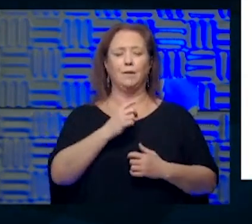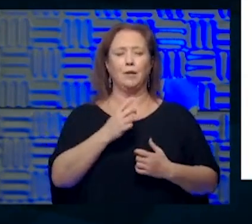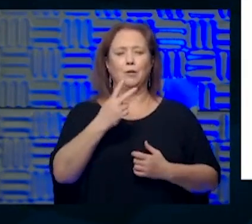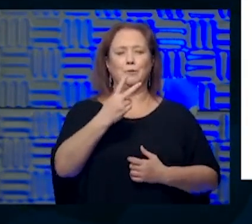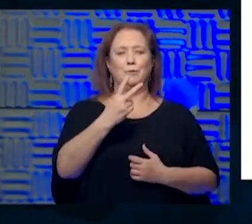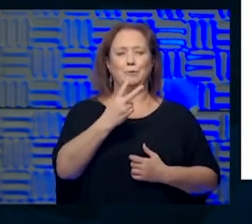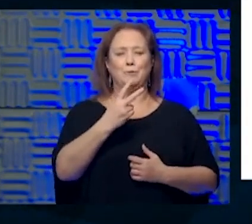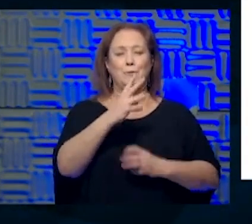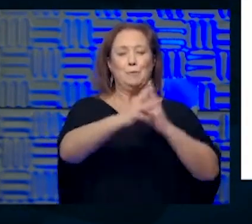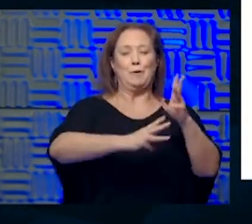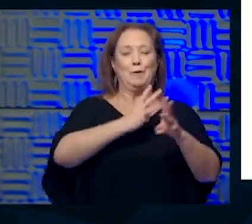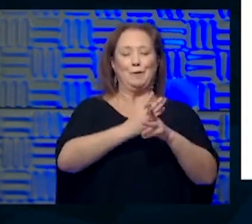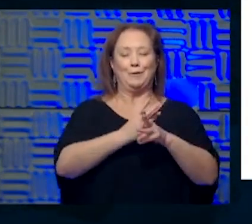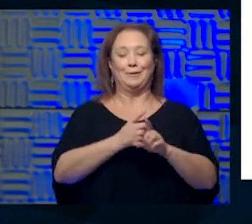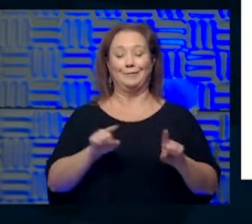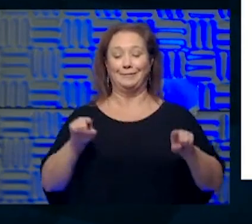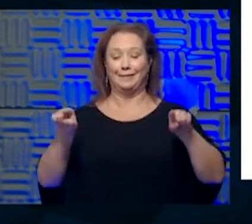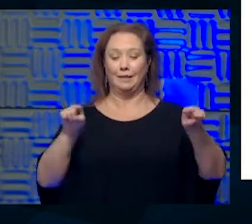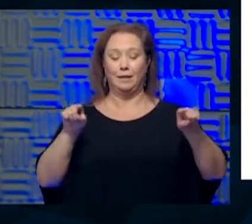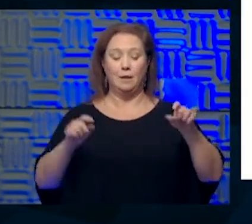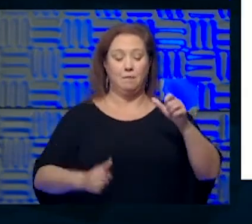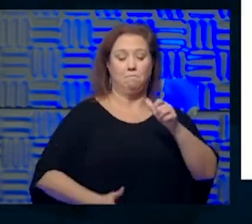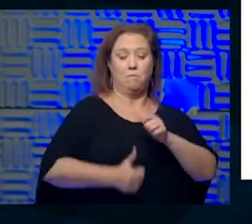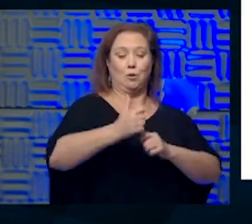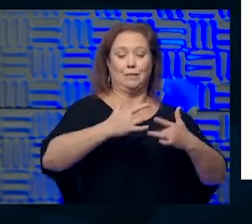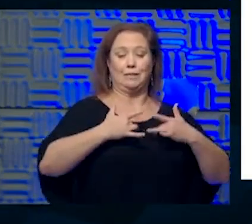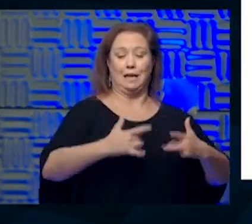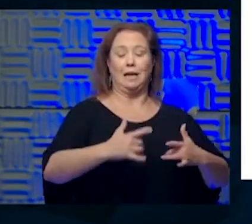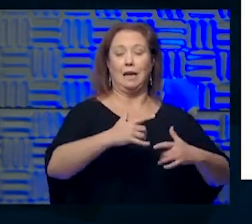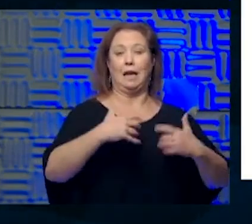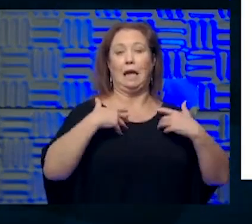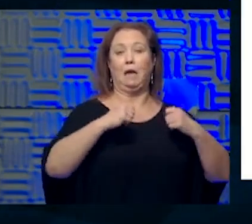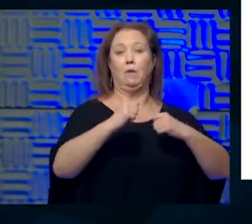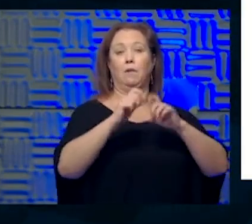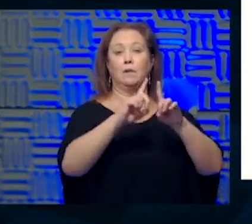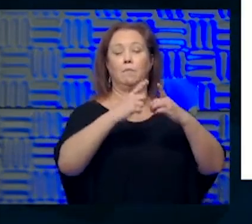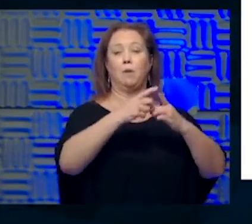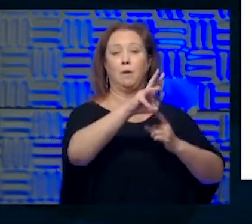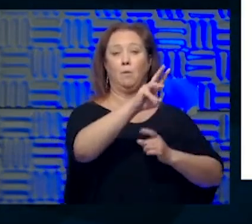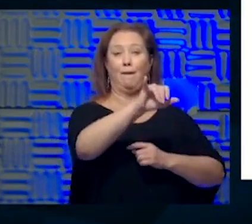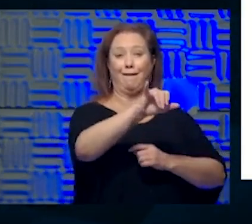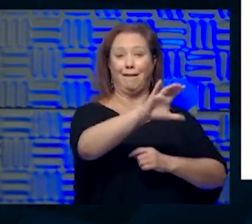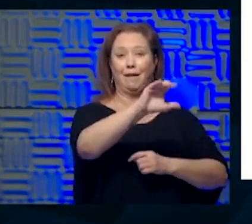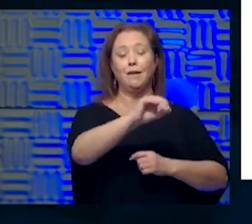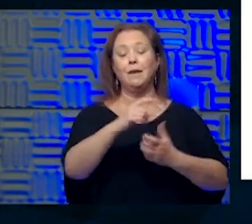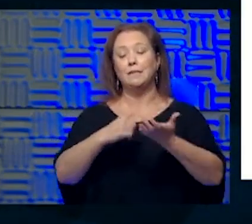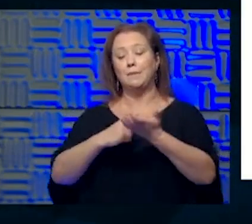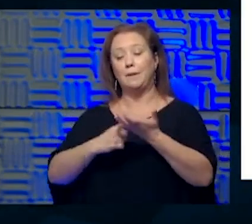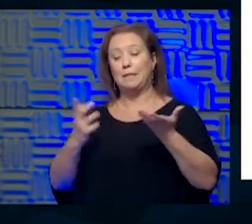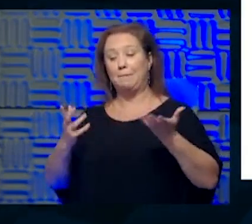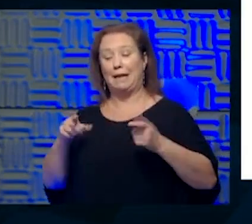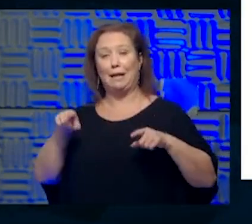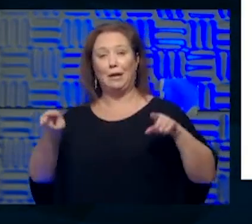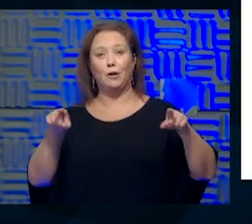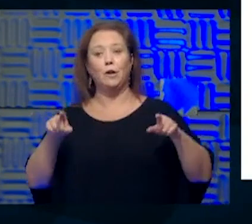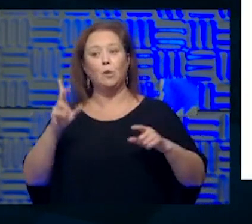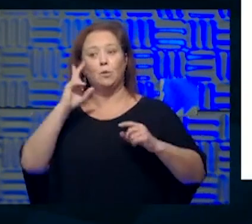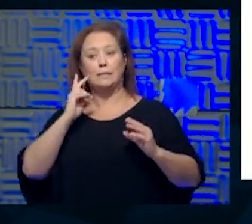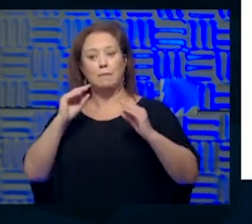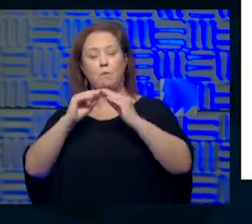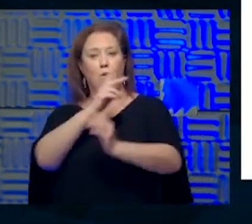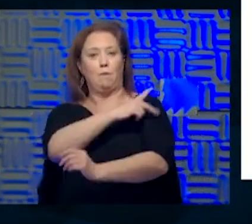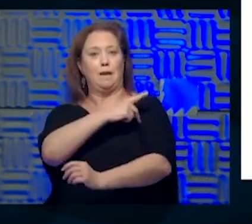with what I'm doing these days. Most of the time I'm over at the health department in Wyandotte County. Sometimes I'm here. Now that we're seeing some more patients,